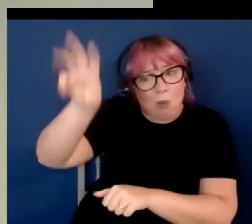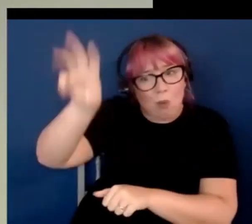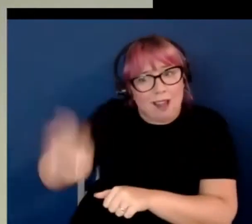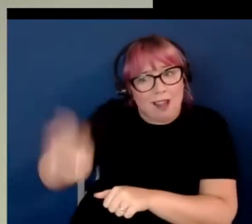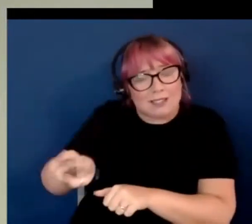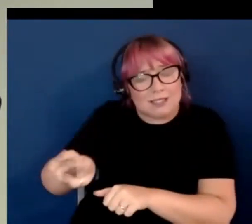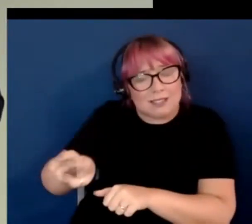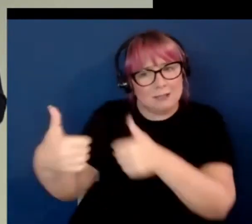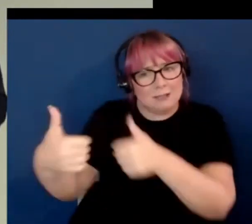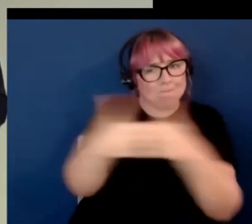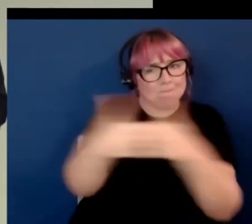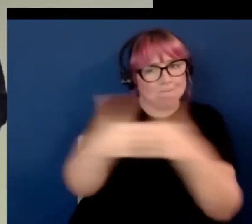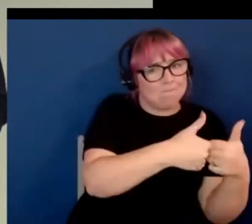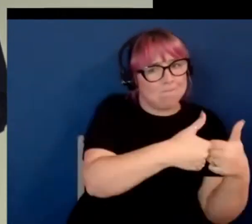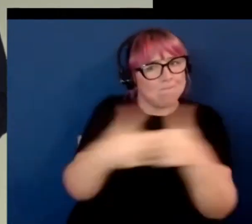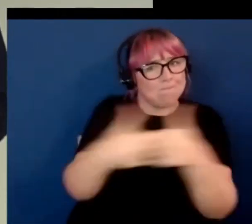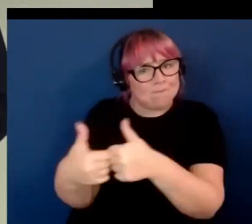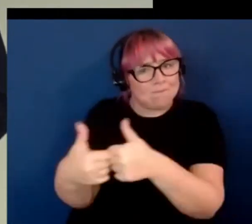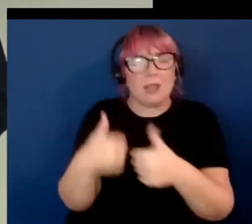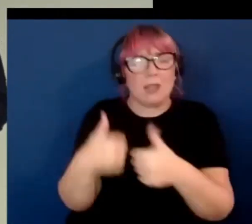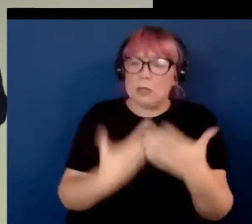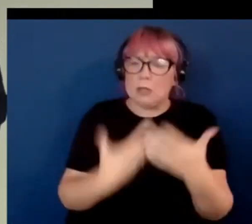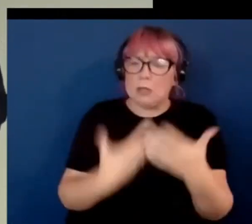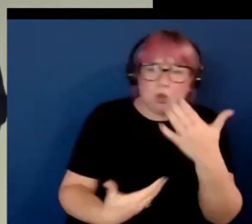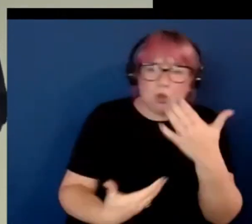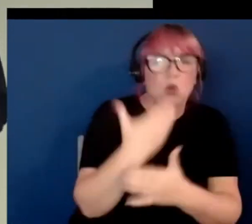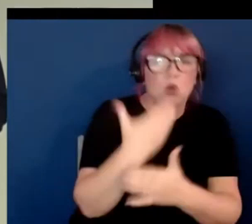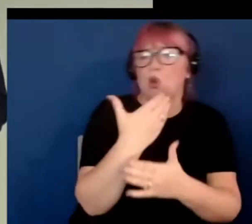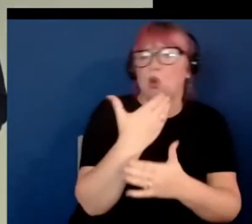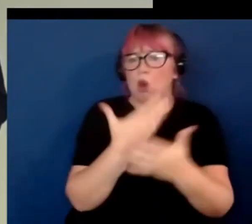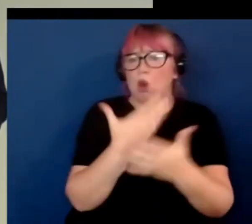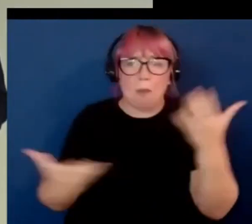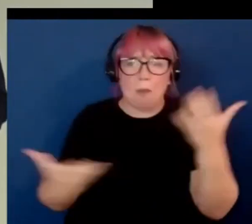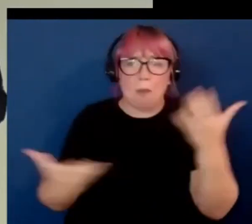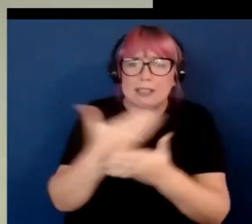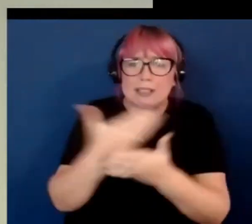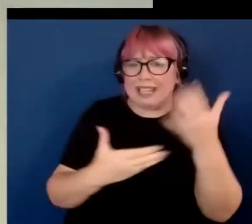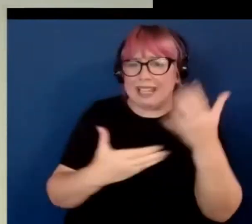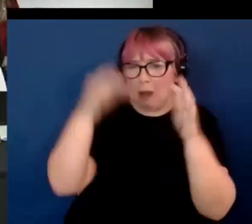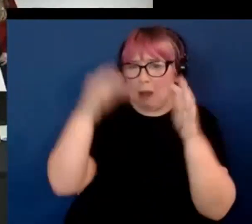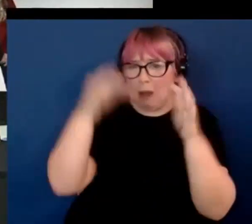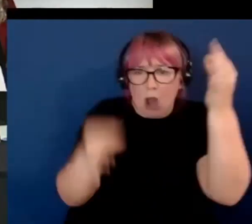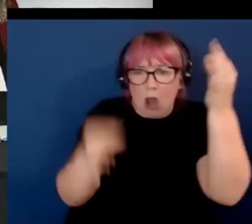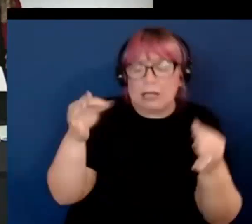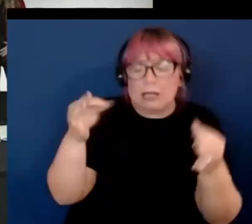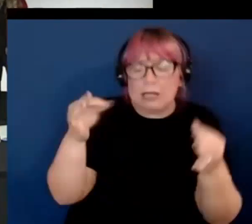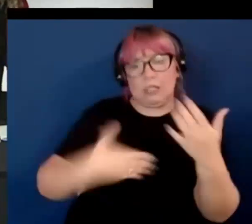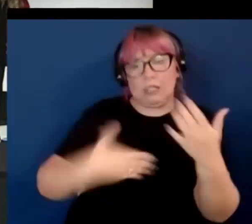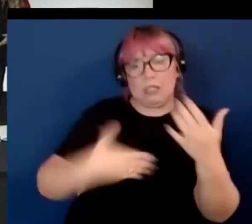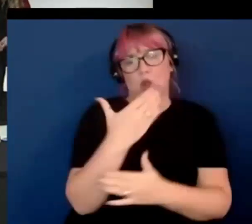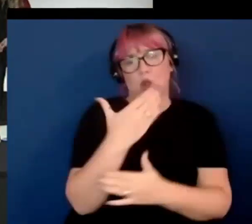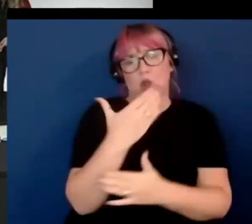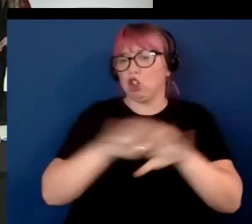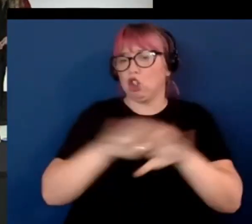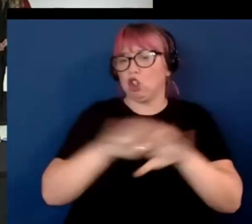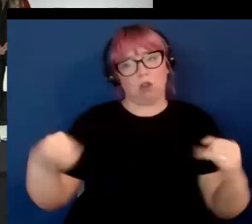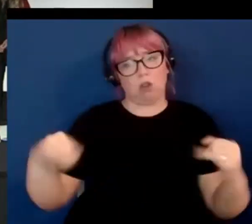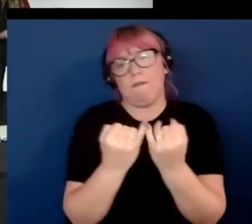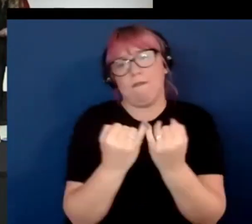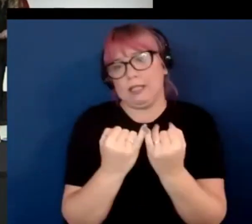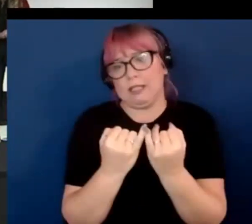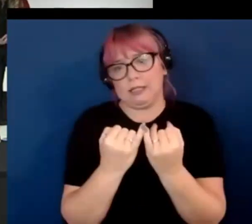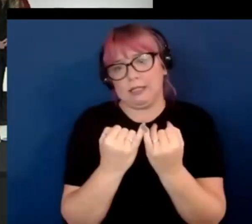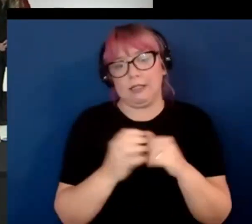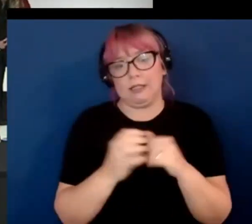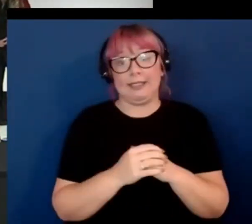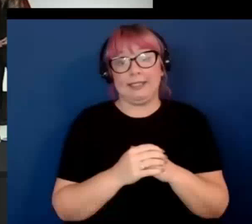new democracy based on cooperation, not conflict. At this moment of truth, it is down to all of us to